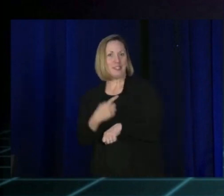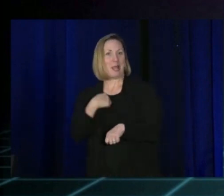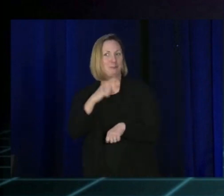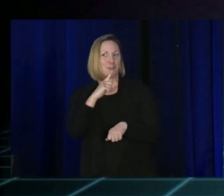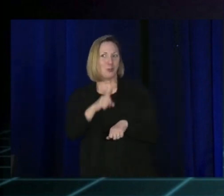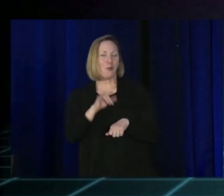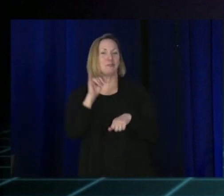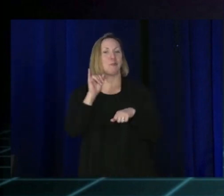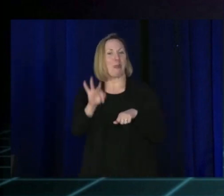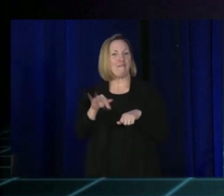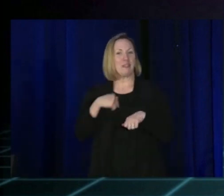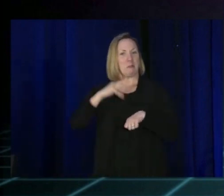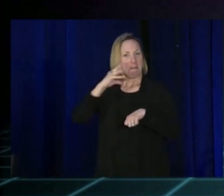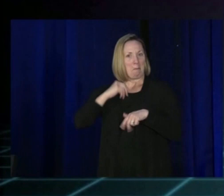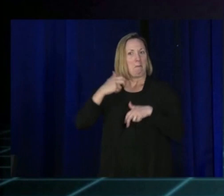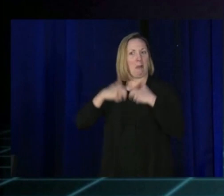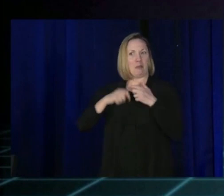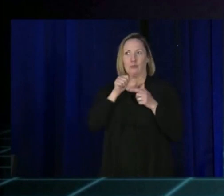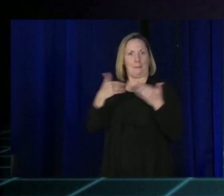have,